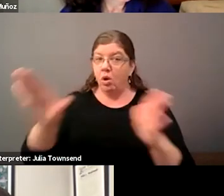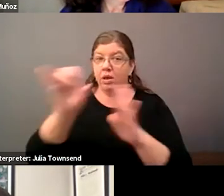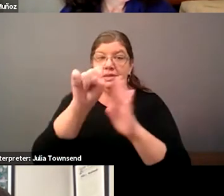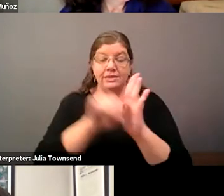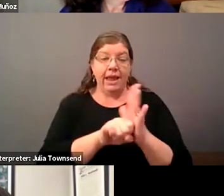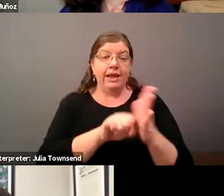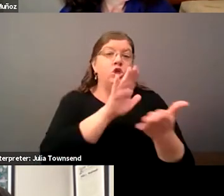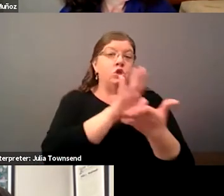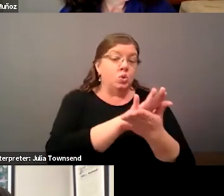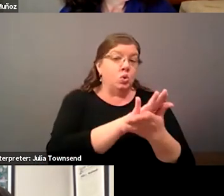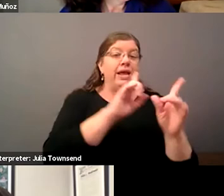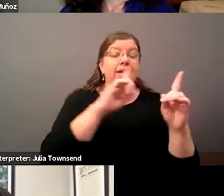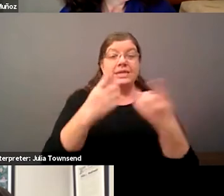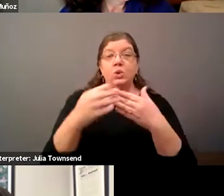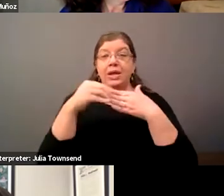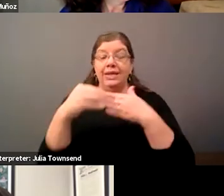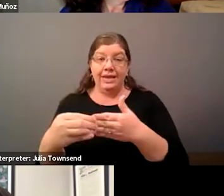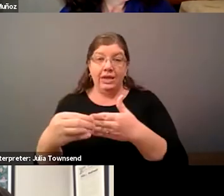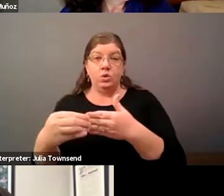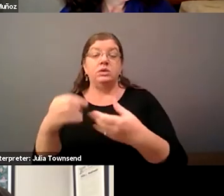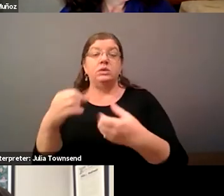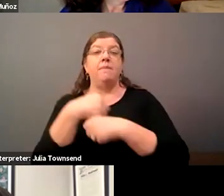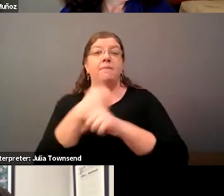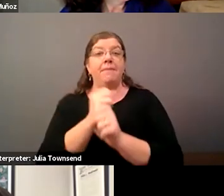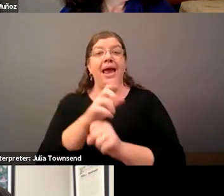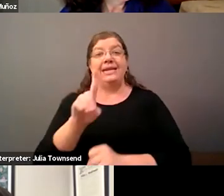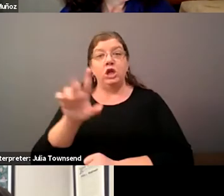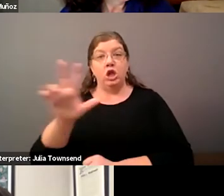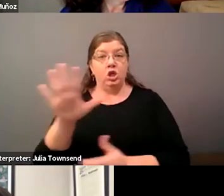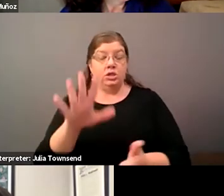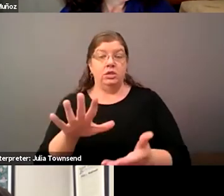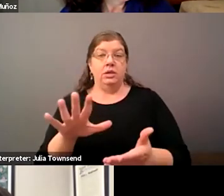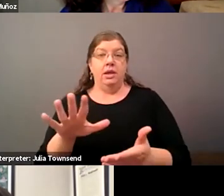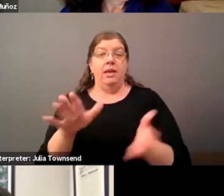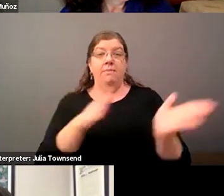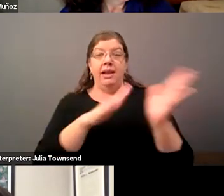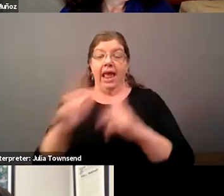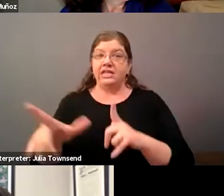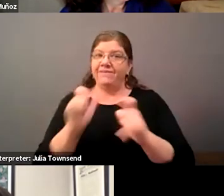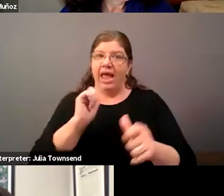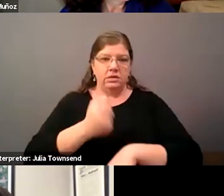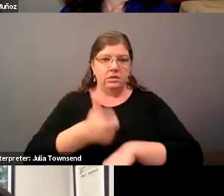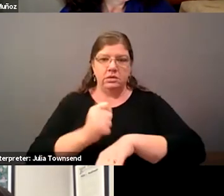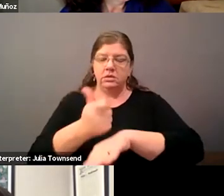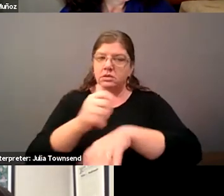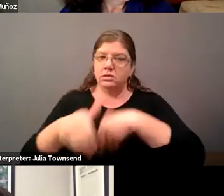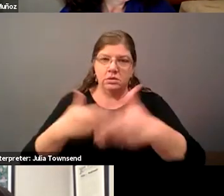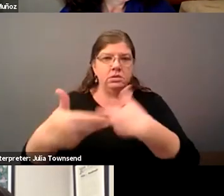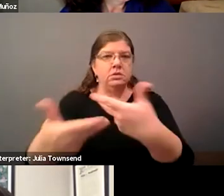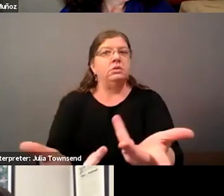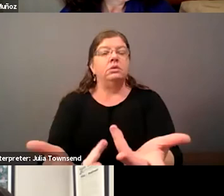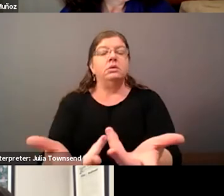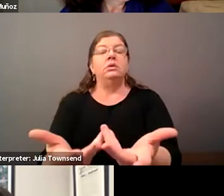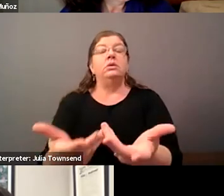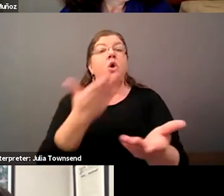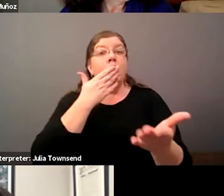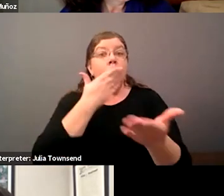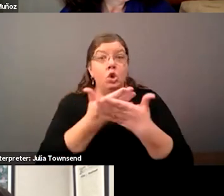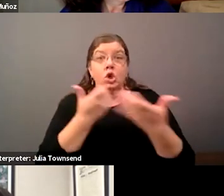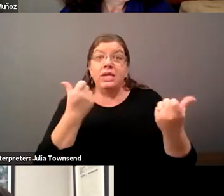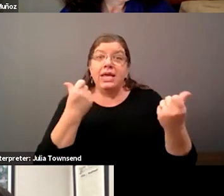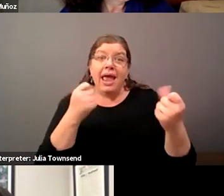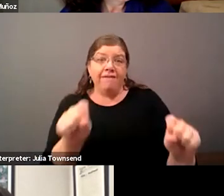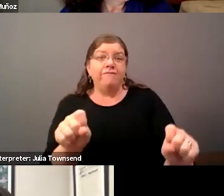leaders developed and rolled out distance learning plans at unprecedented speeds despite the well-intentioned efforts of